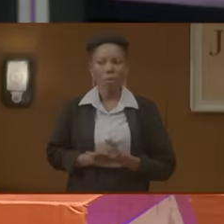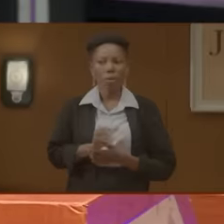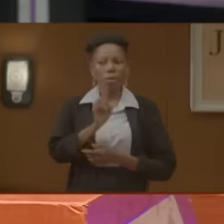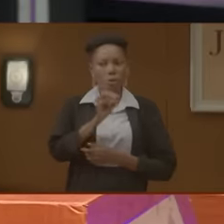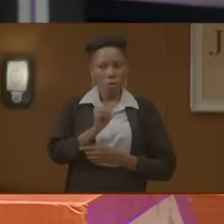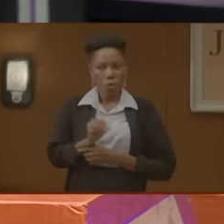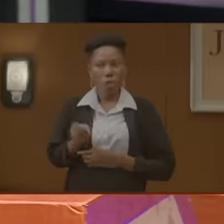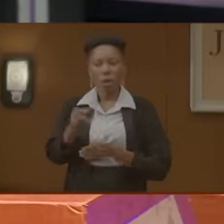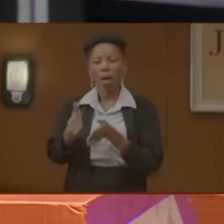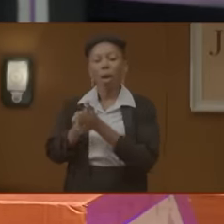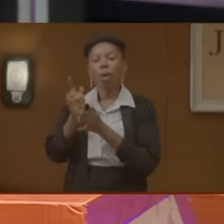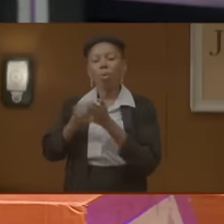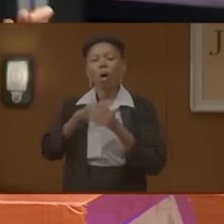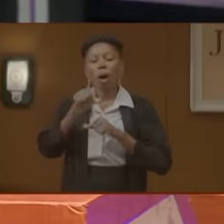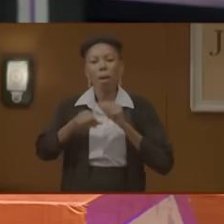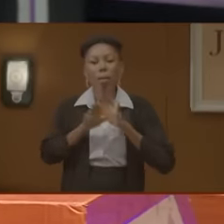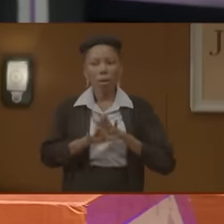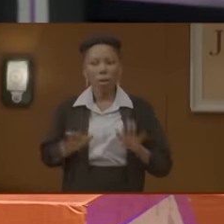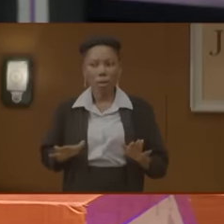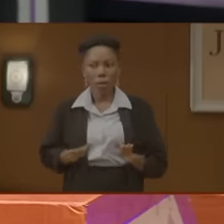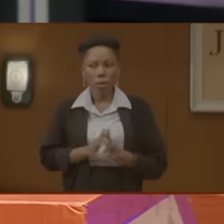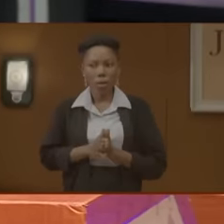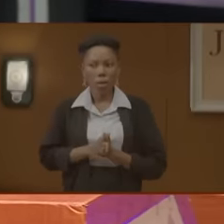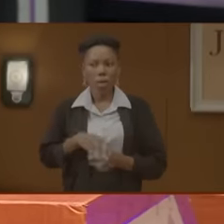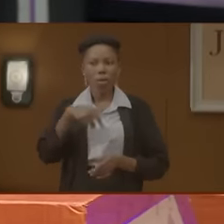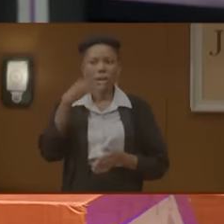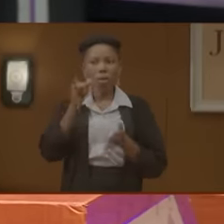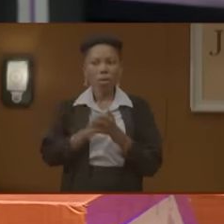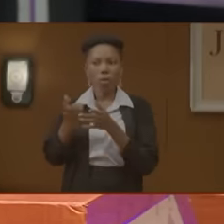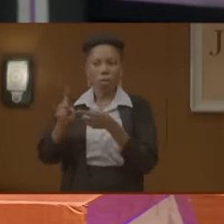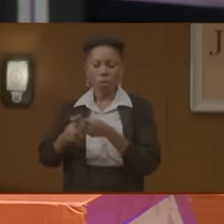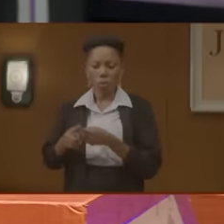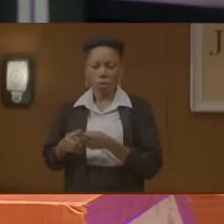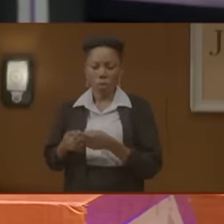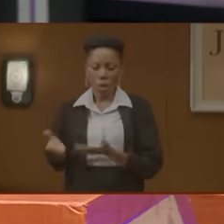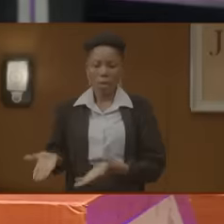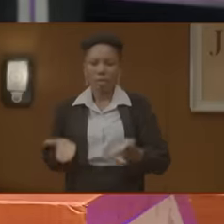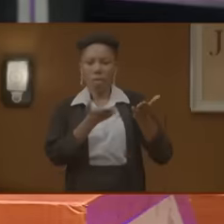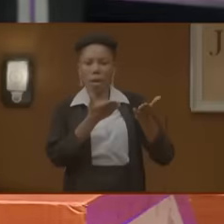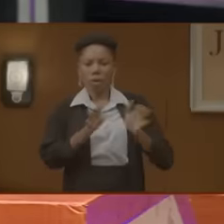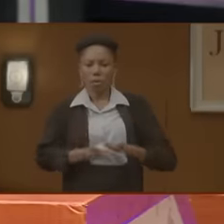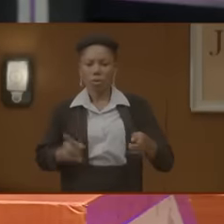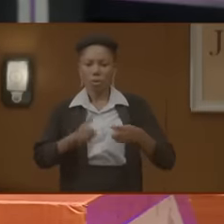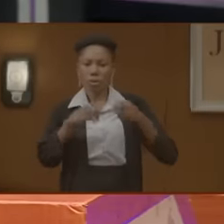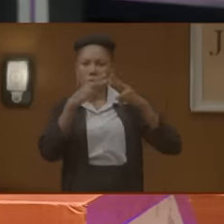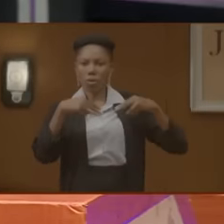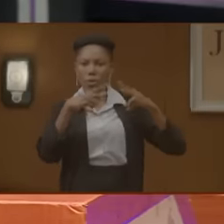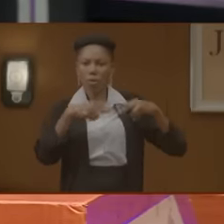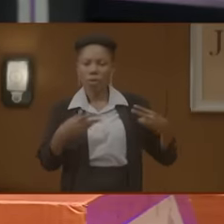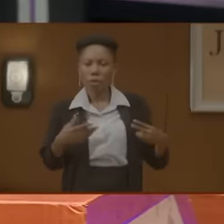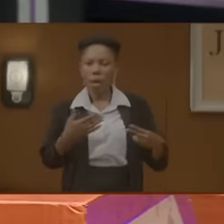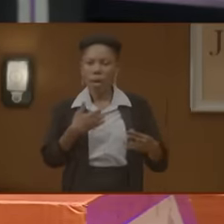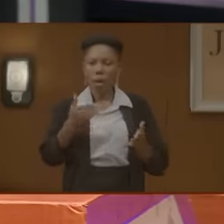about the upkeep of the children. He said he wants to take the children to the village to stay with his mother, that already the rent